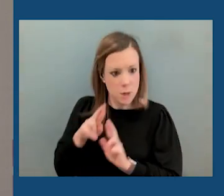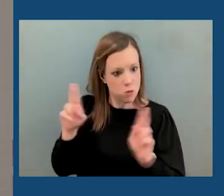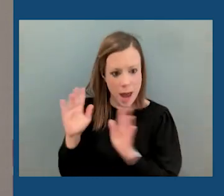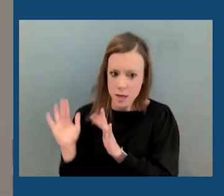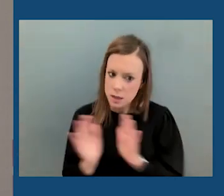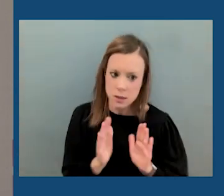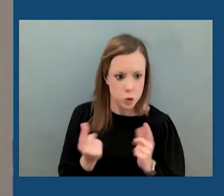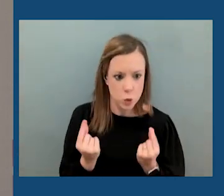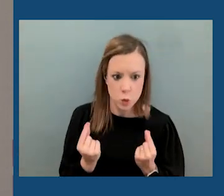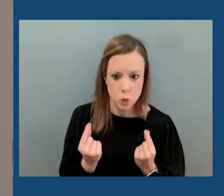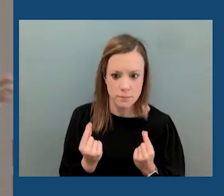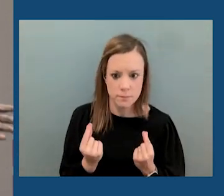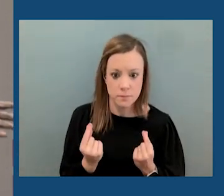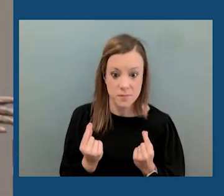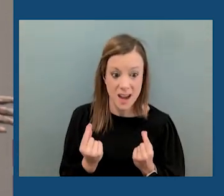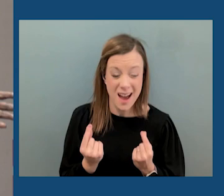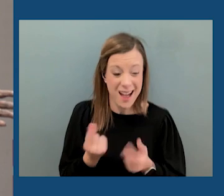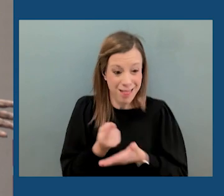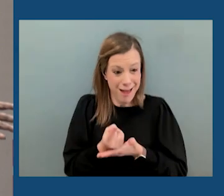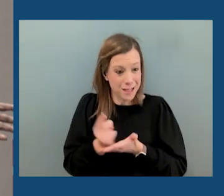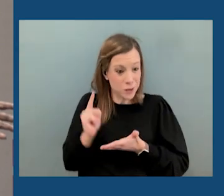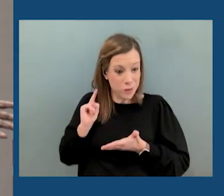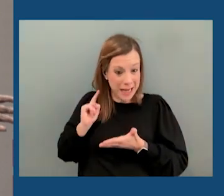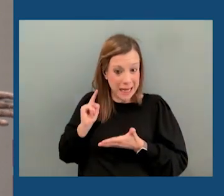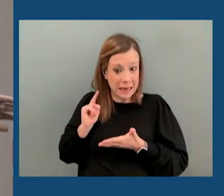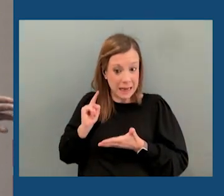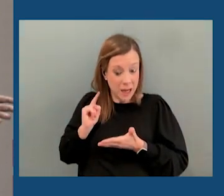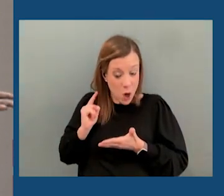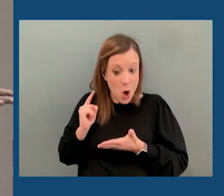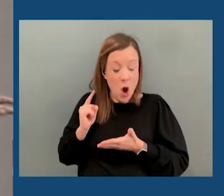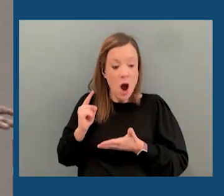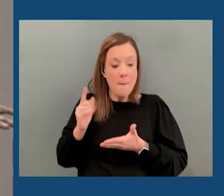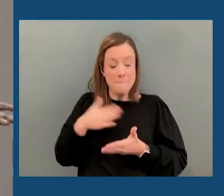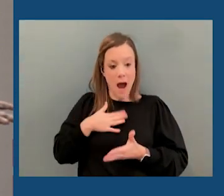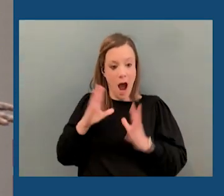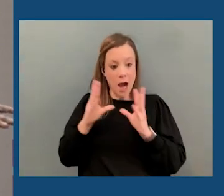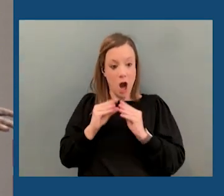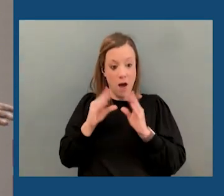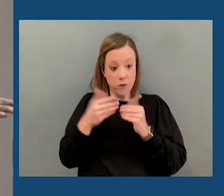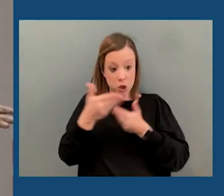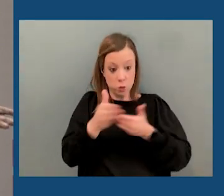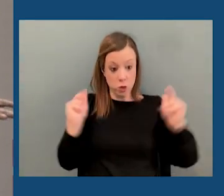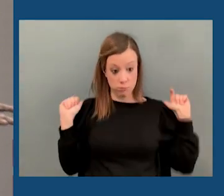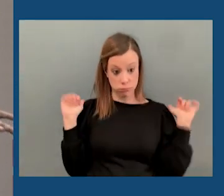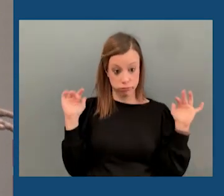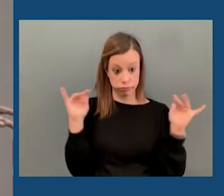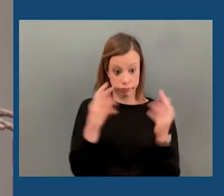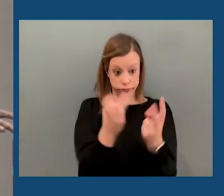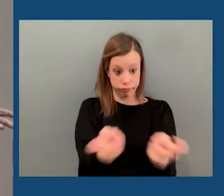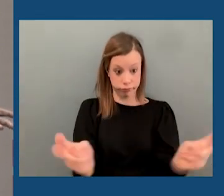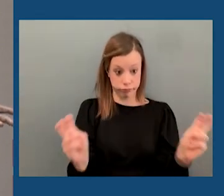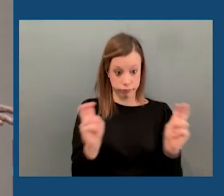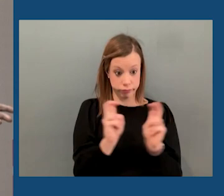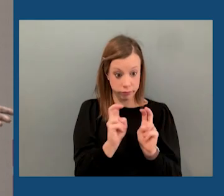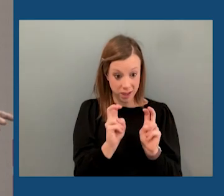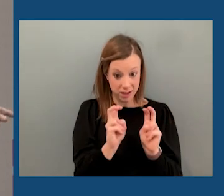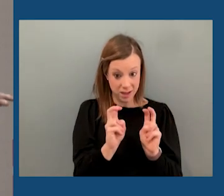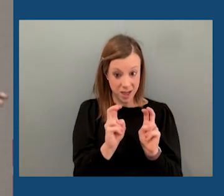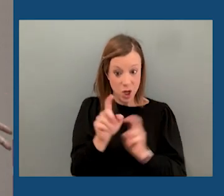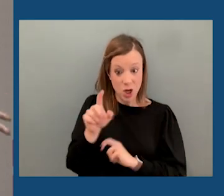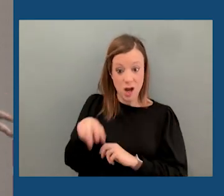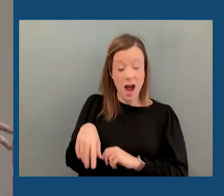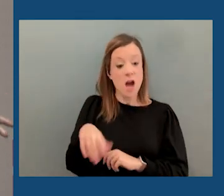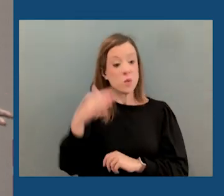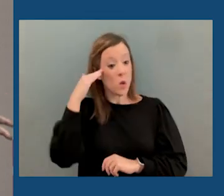we sat in my conference room. Can you imagine Fast forward 2019, I got to be